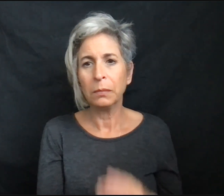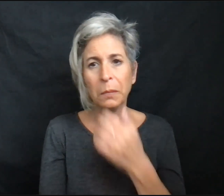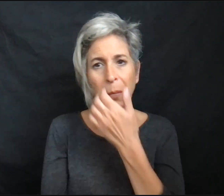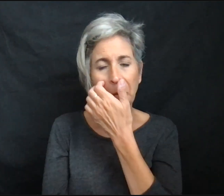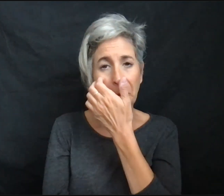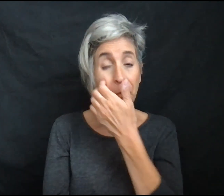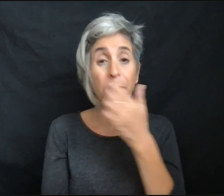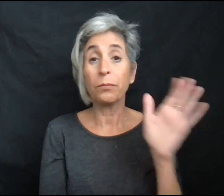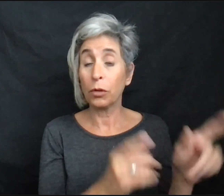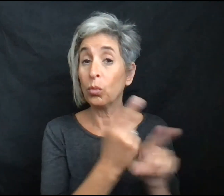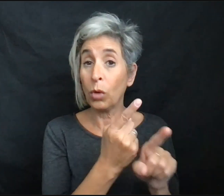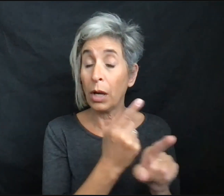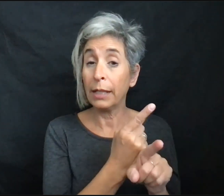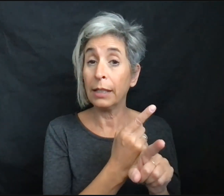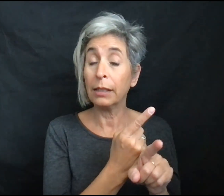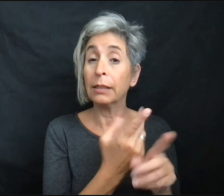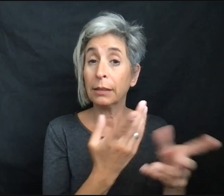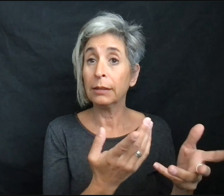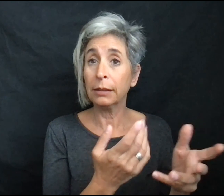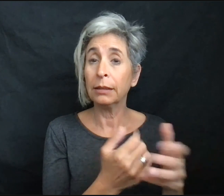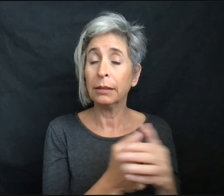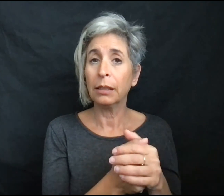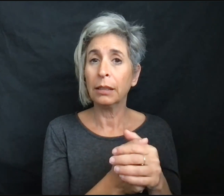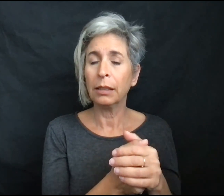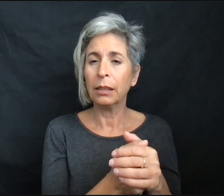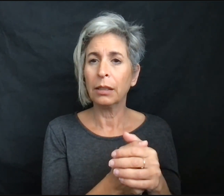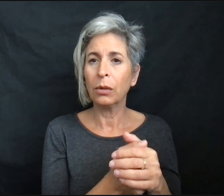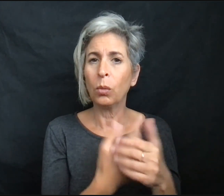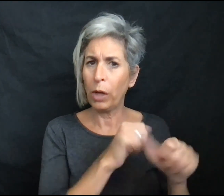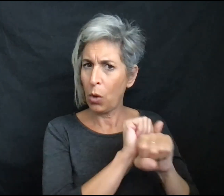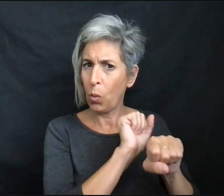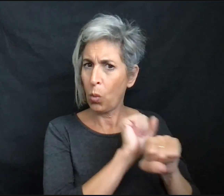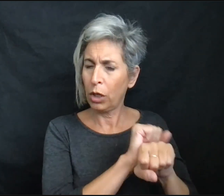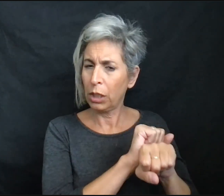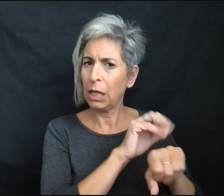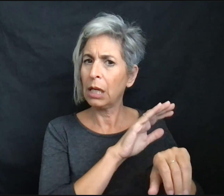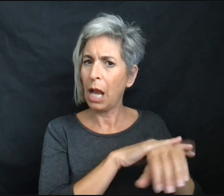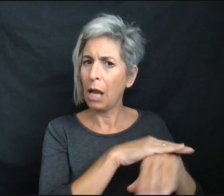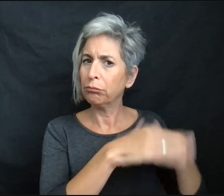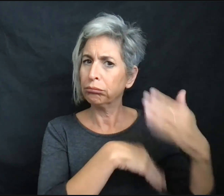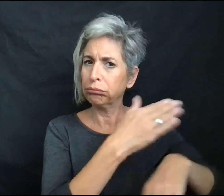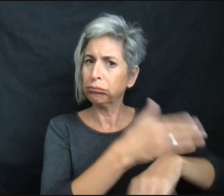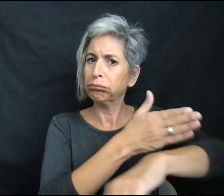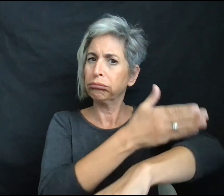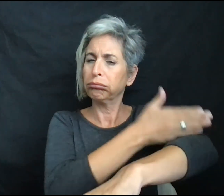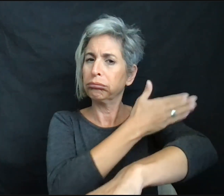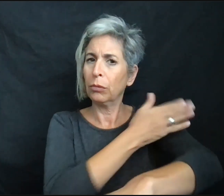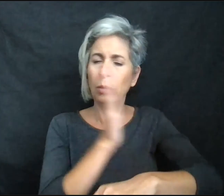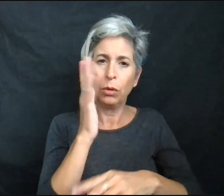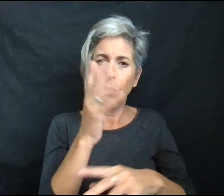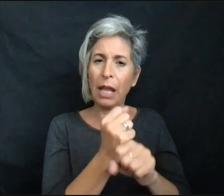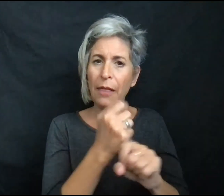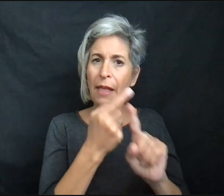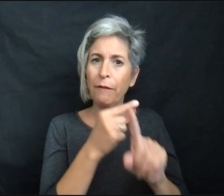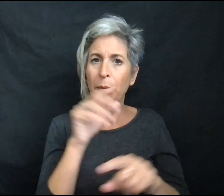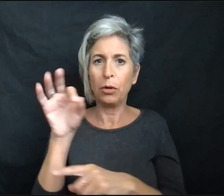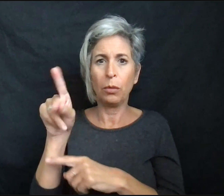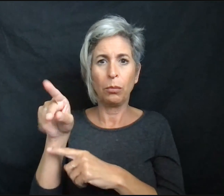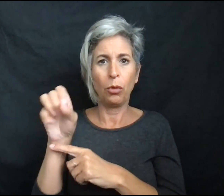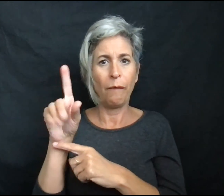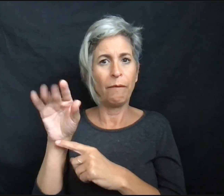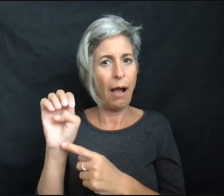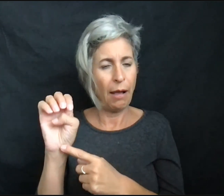Right. So one of the things that we are working on is the ability to get that from your profile.